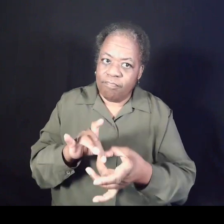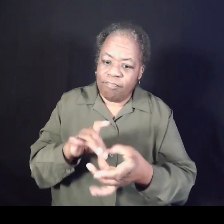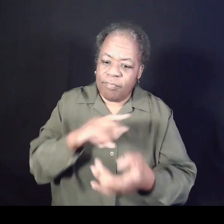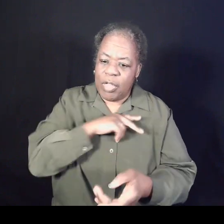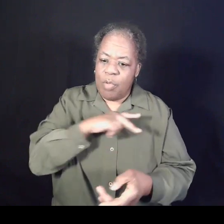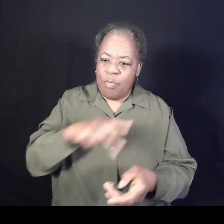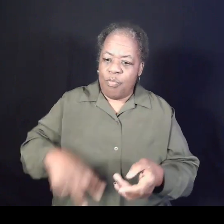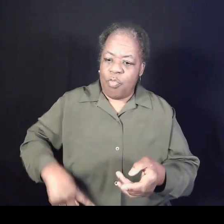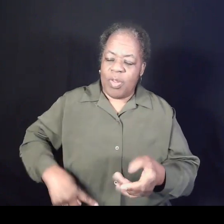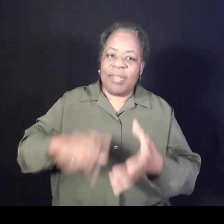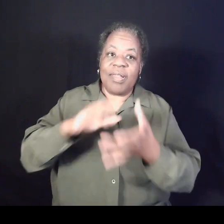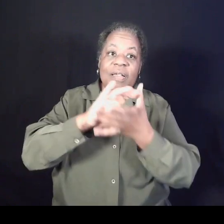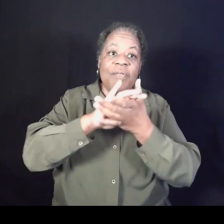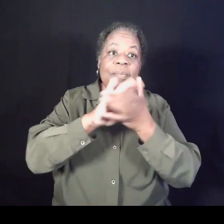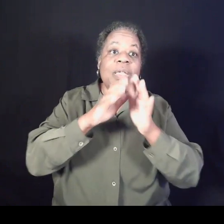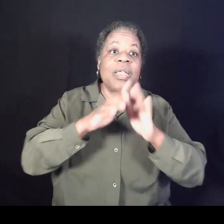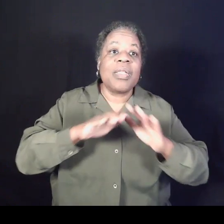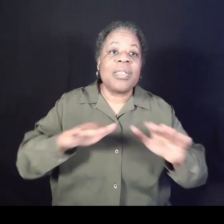Peace.